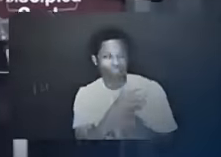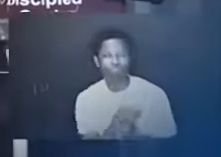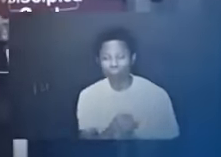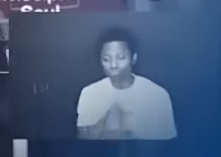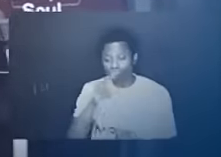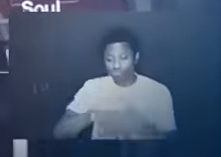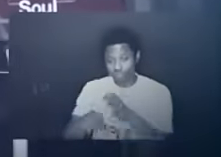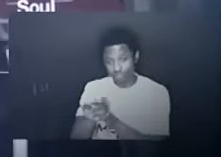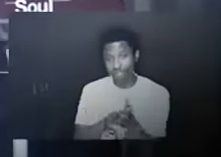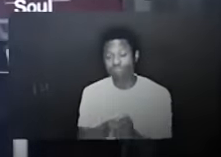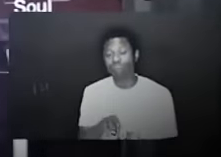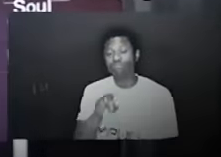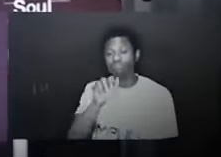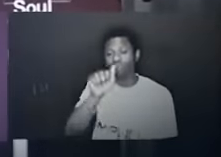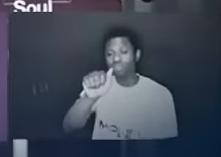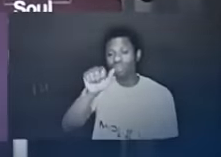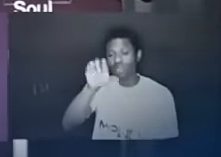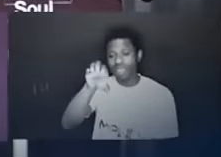verse 37